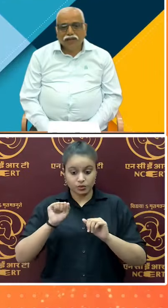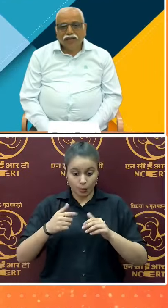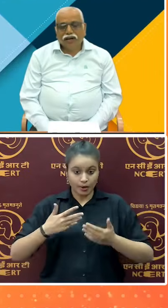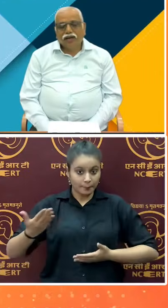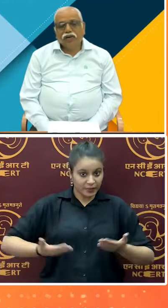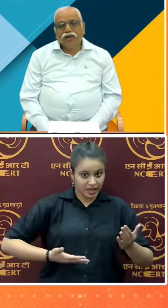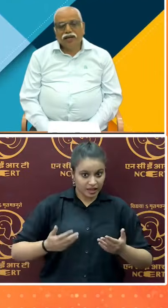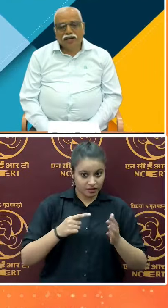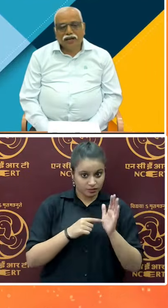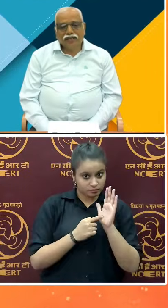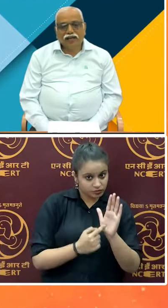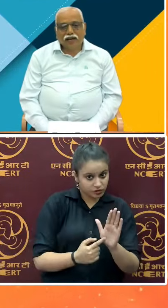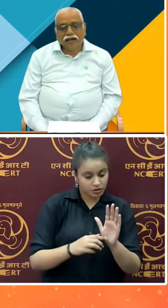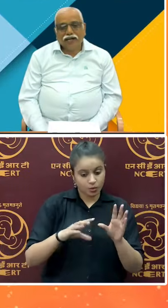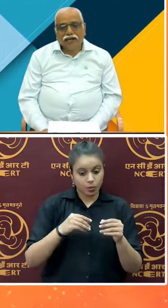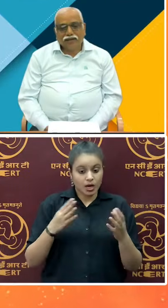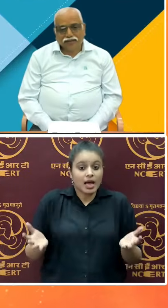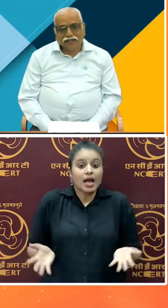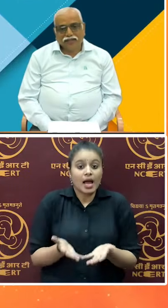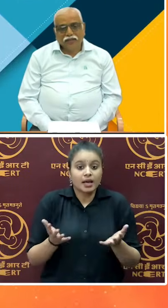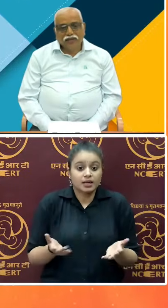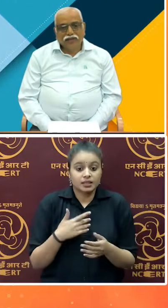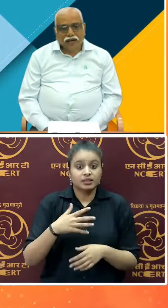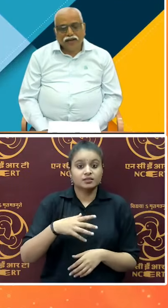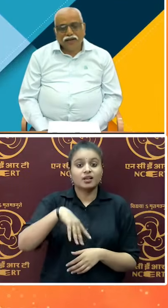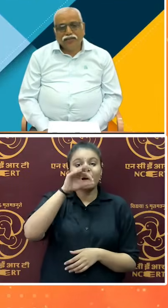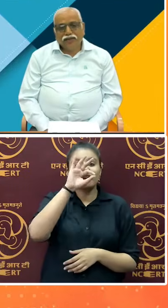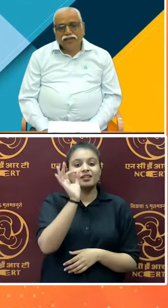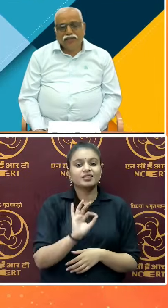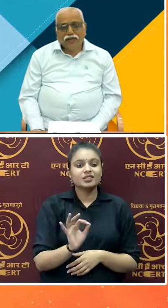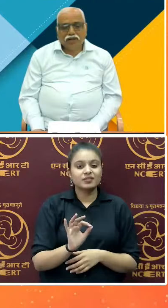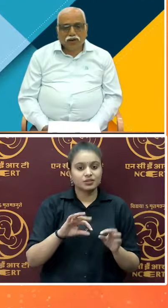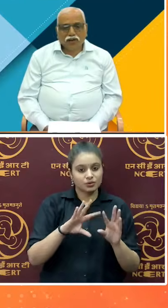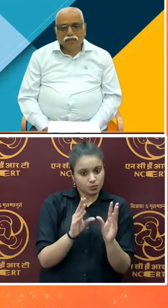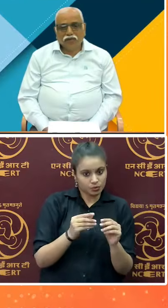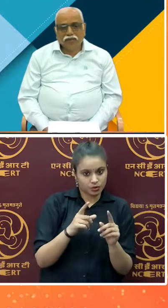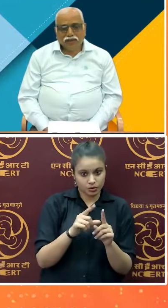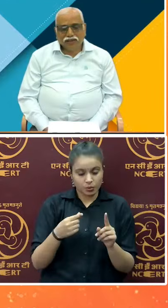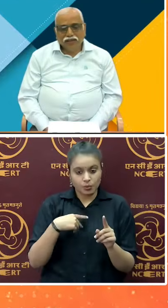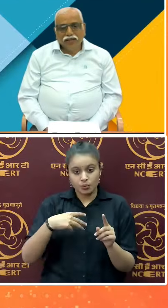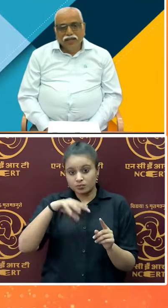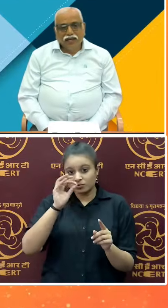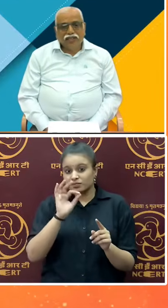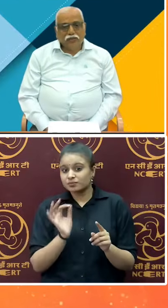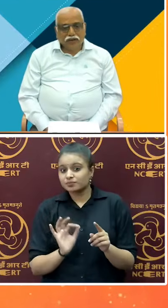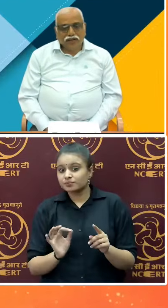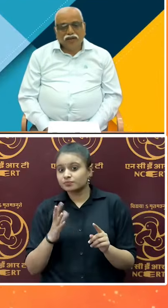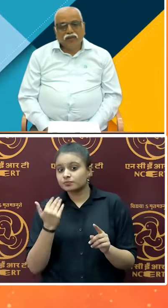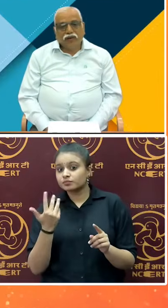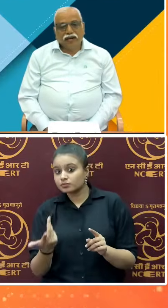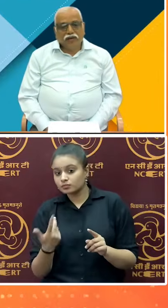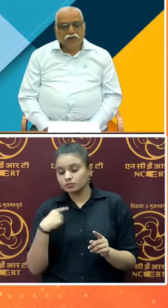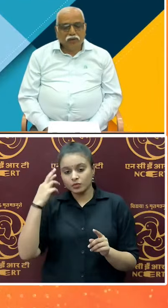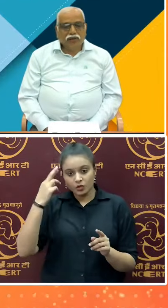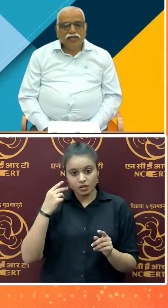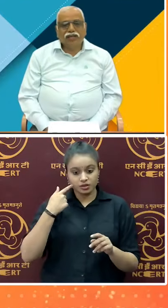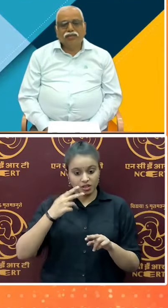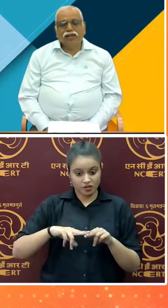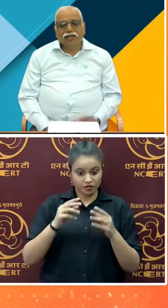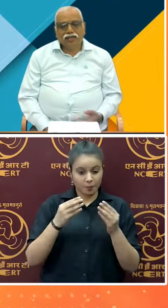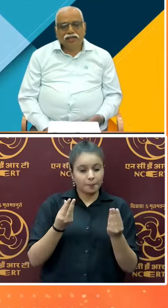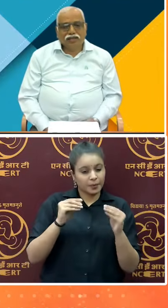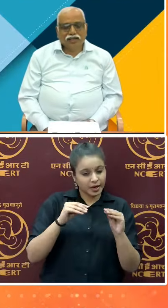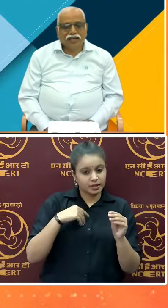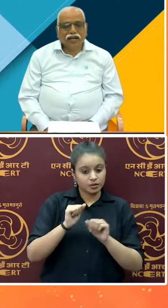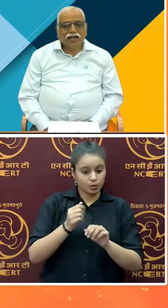them, and how do we encourage the early interventions. So early intervention we are talking about because it is better if you try to notice them